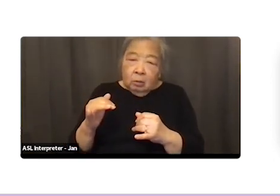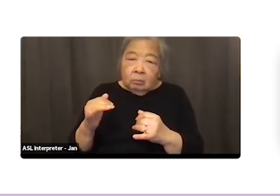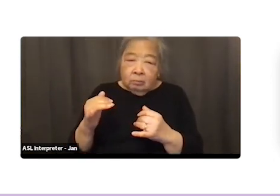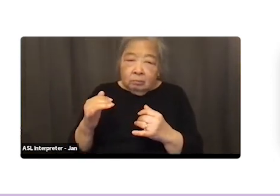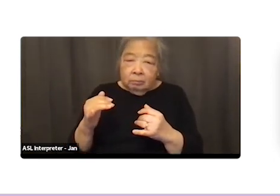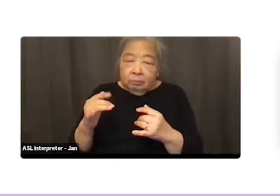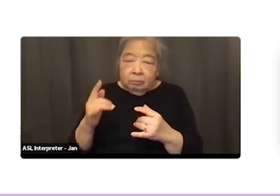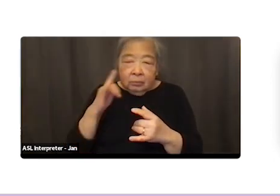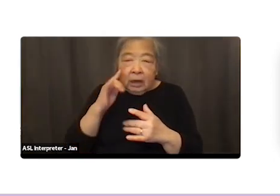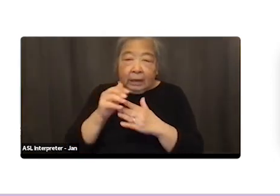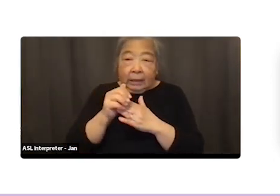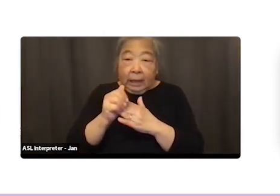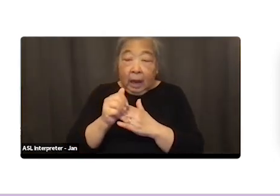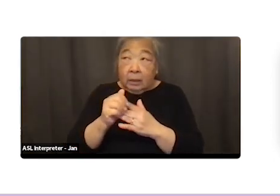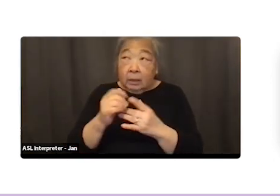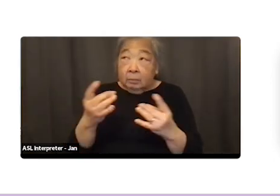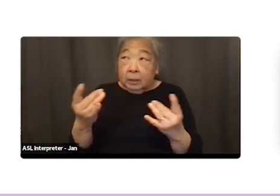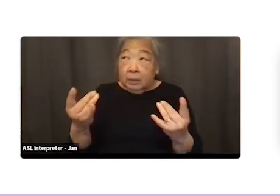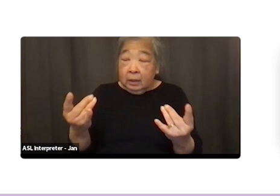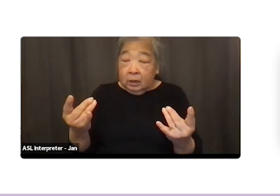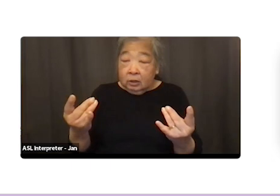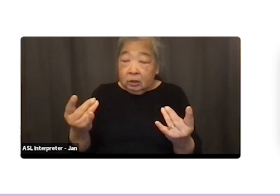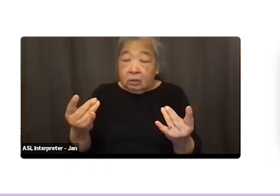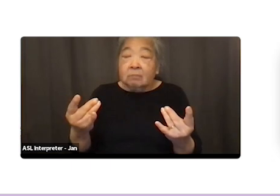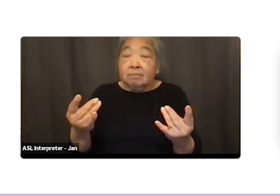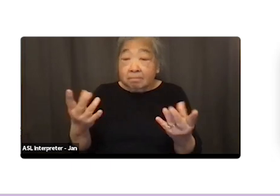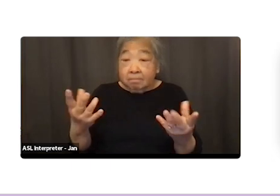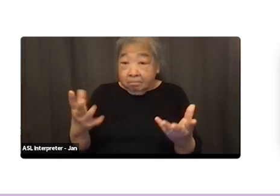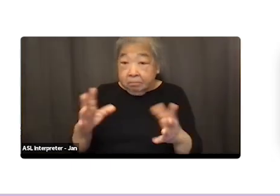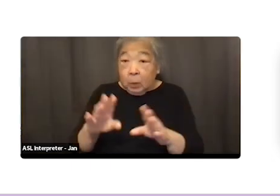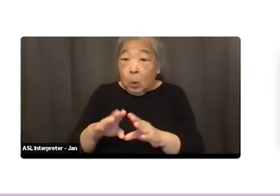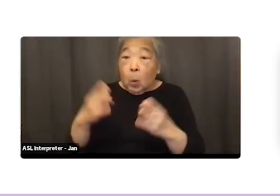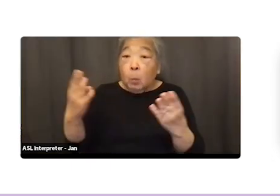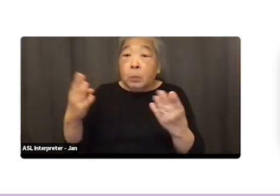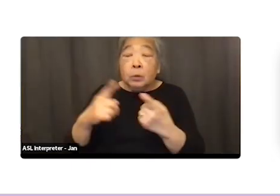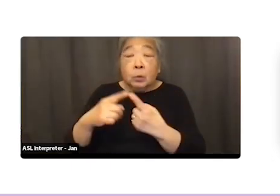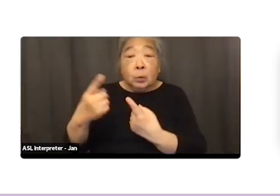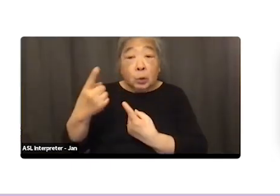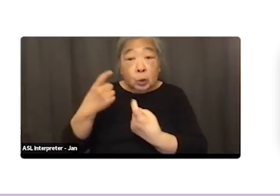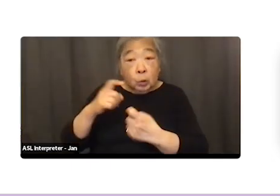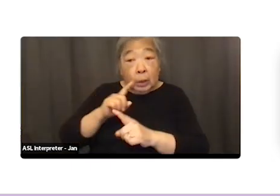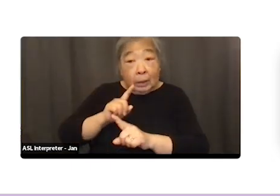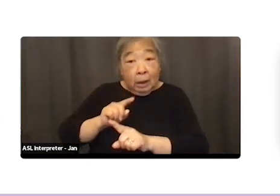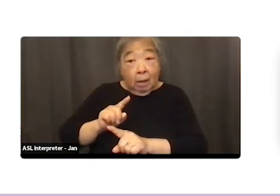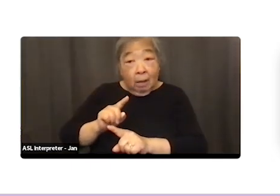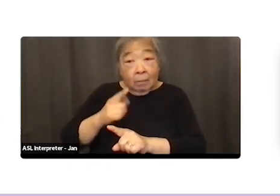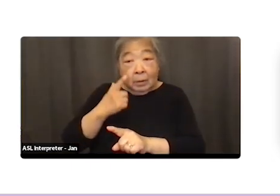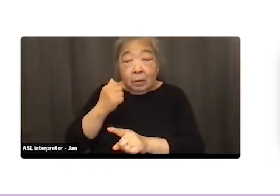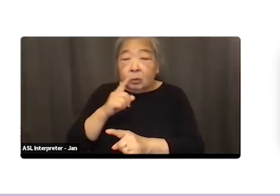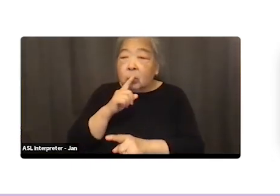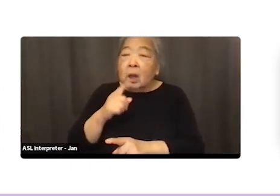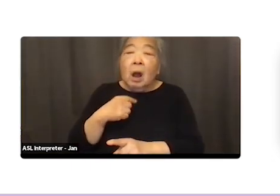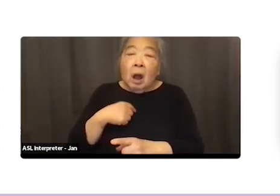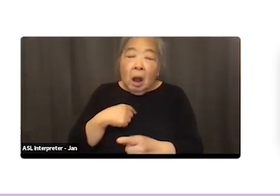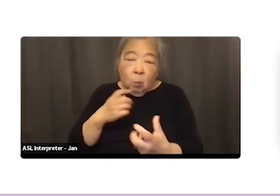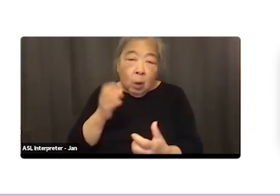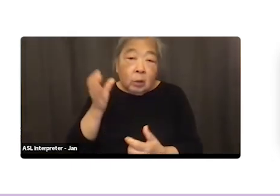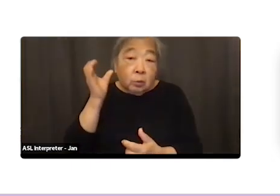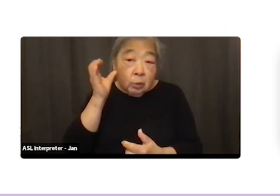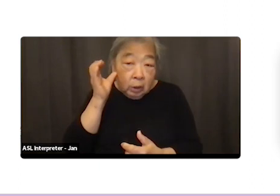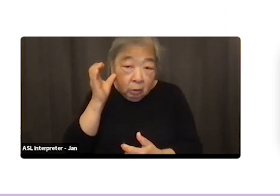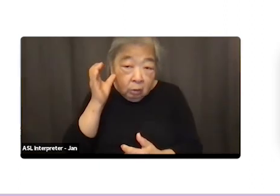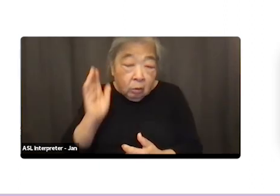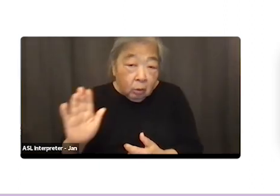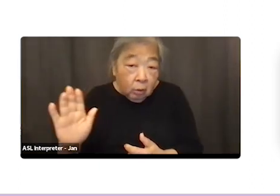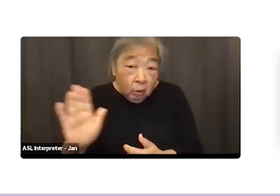meditation, and then we'll open it up to Q&A, because I really, really want to hear thoughts